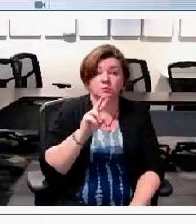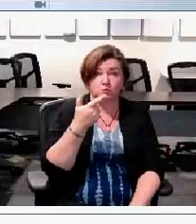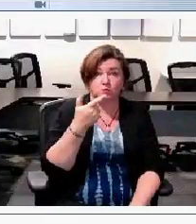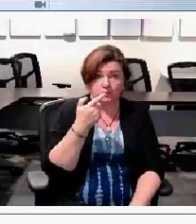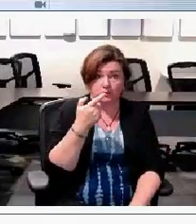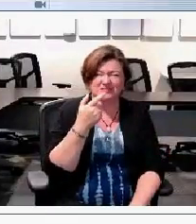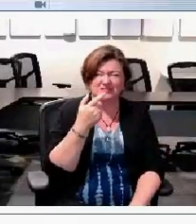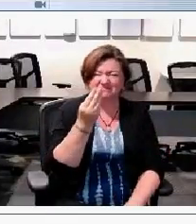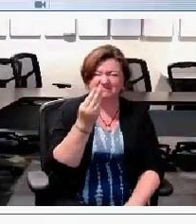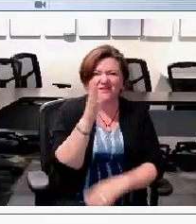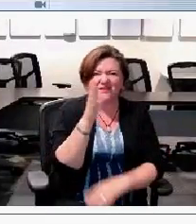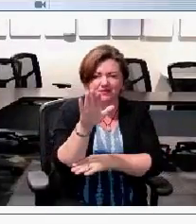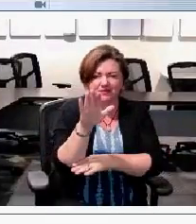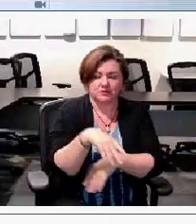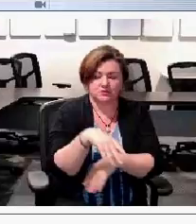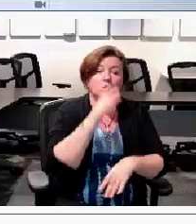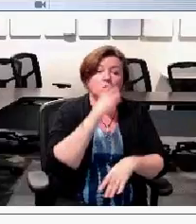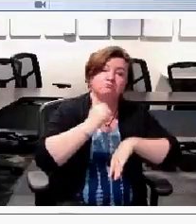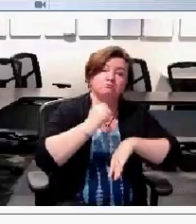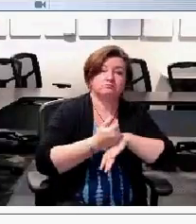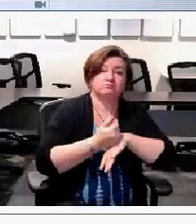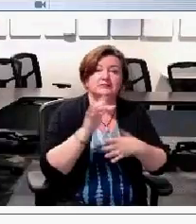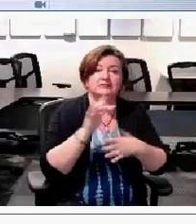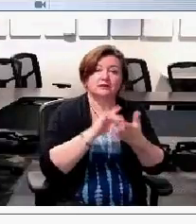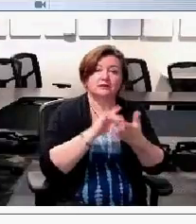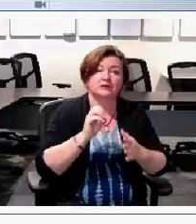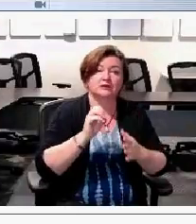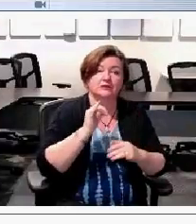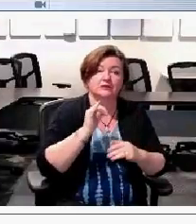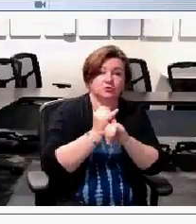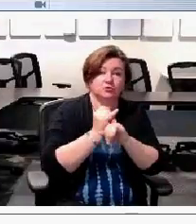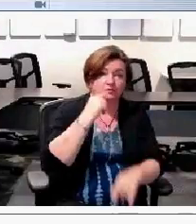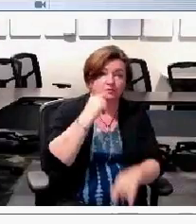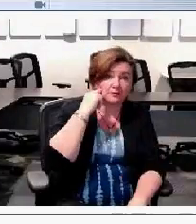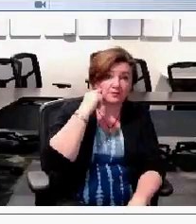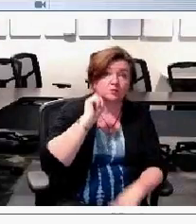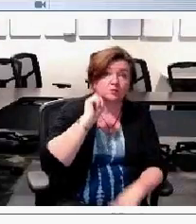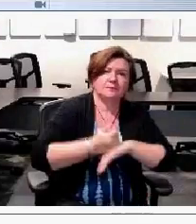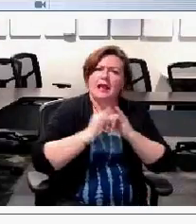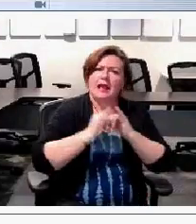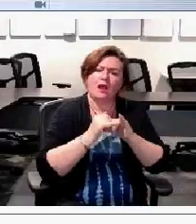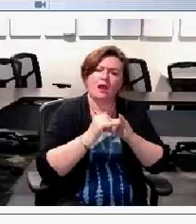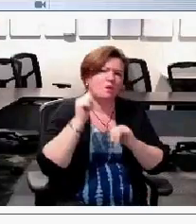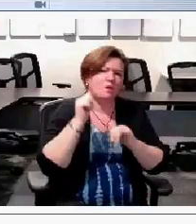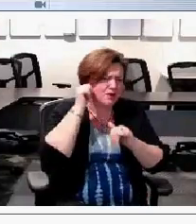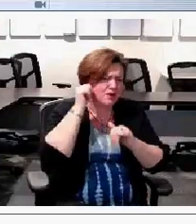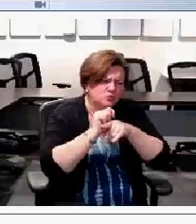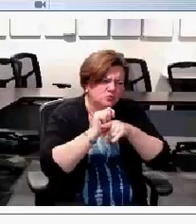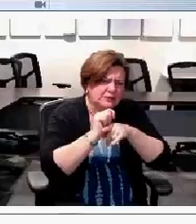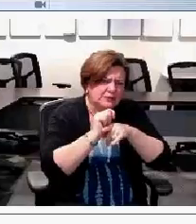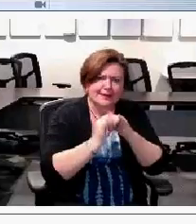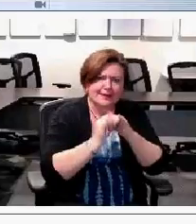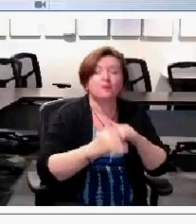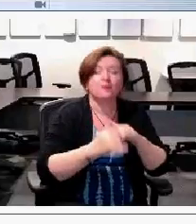Monday afternoon, we're going to have the Central Institute for the Deaf speaking about the rationale for auditory training and